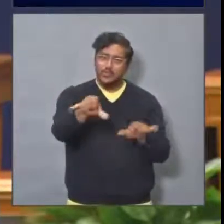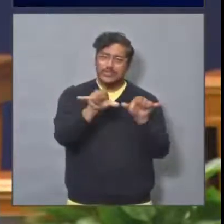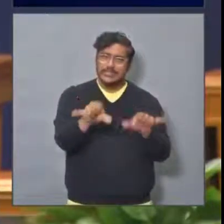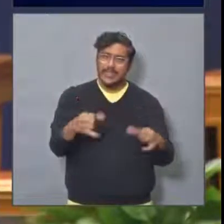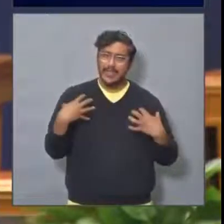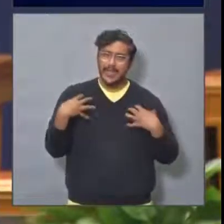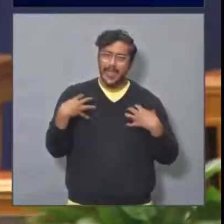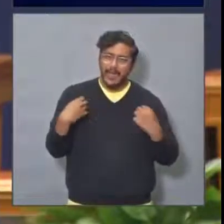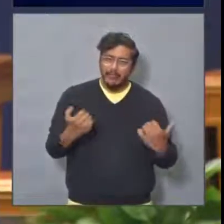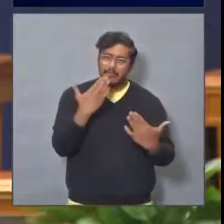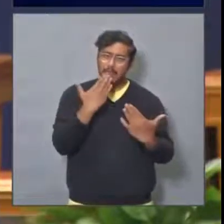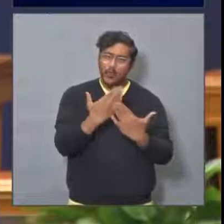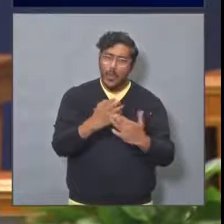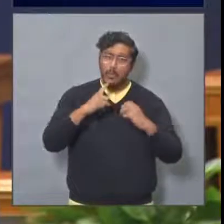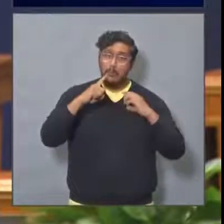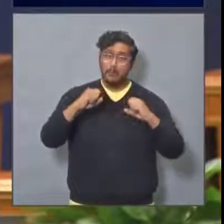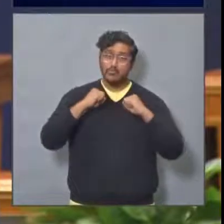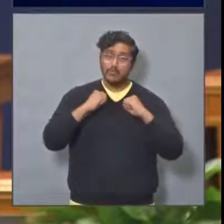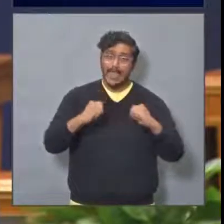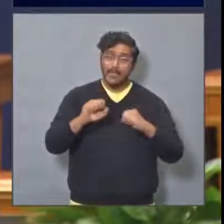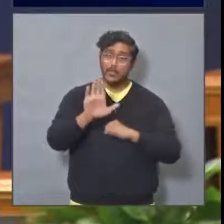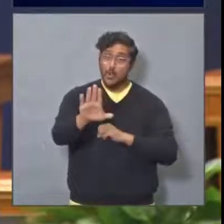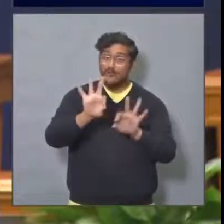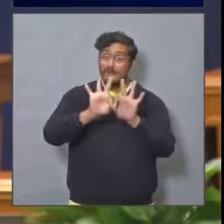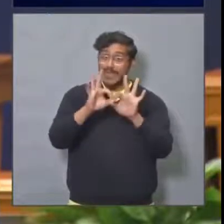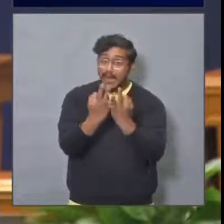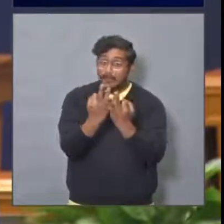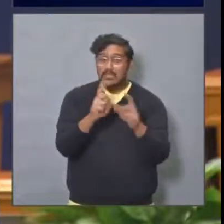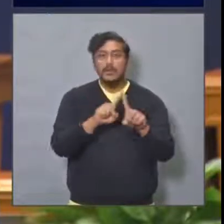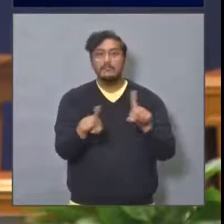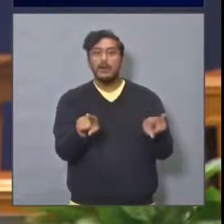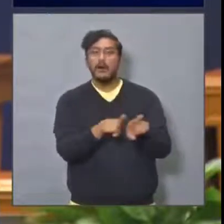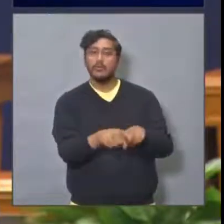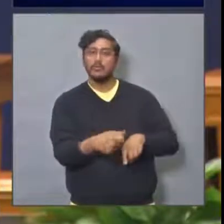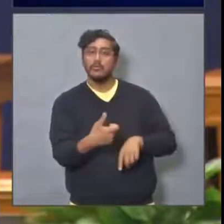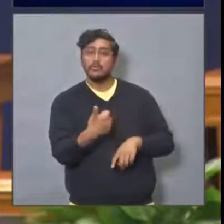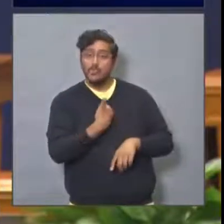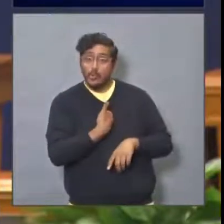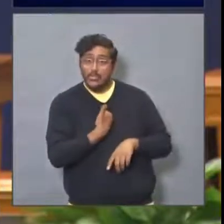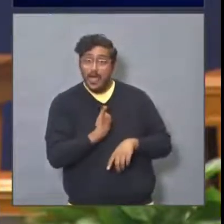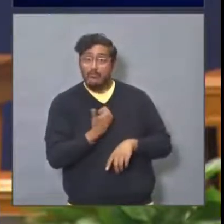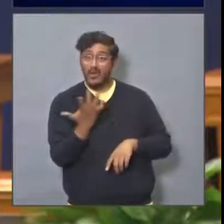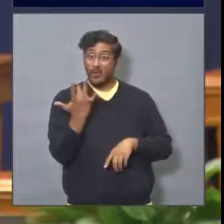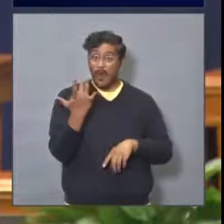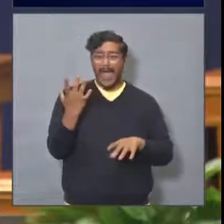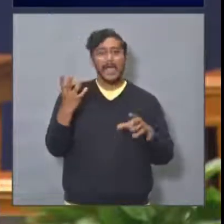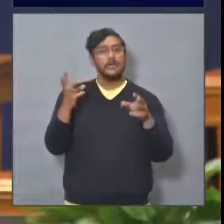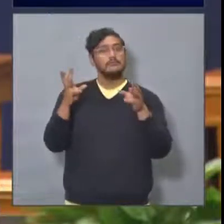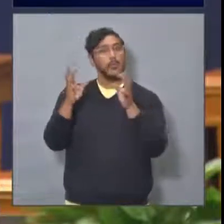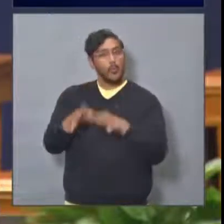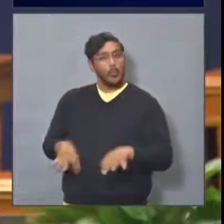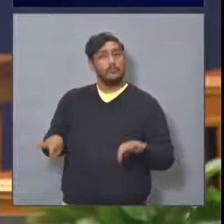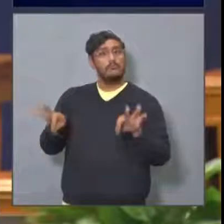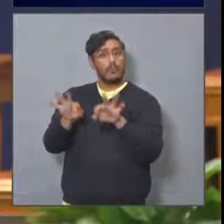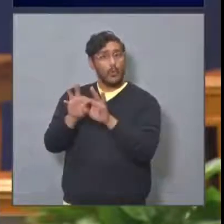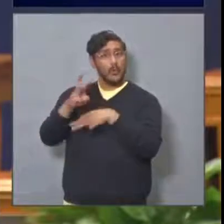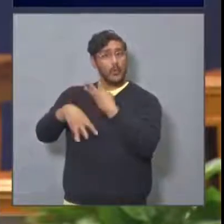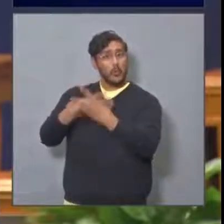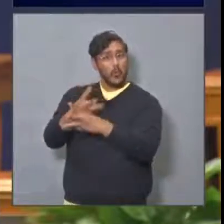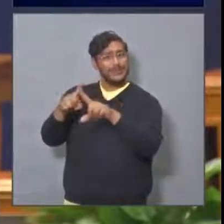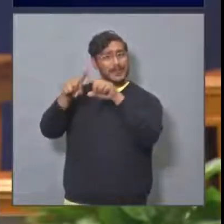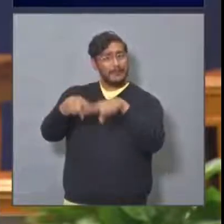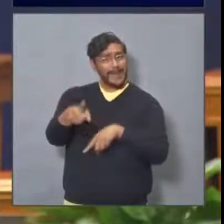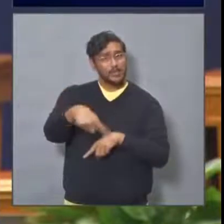and we need you to protect not only the health of your families, but that of yourself, because our world depends on it. Please take this